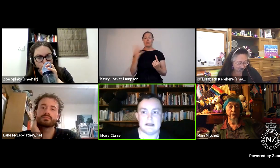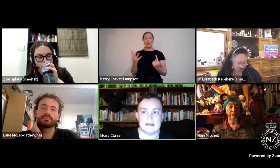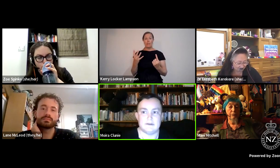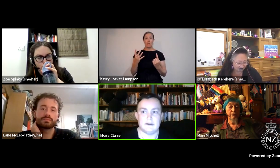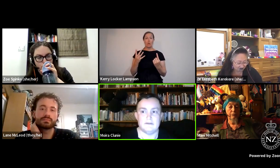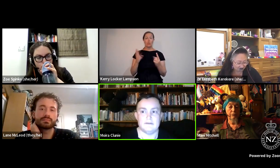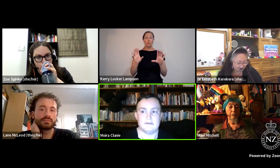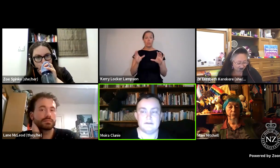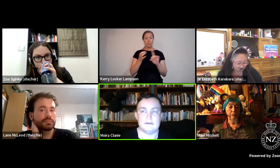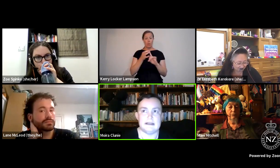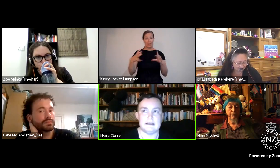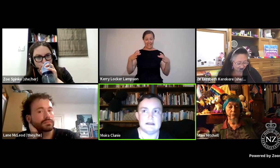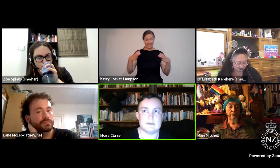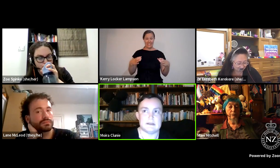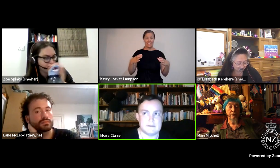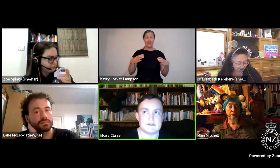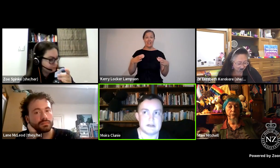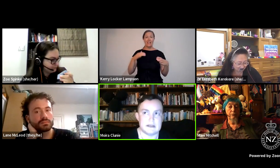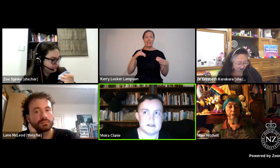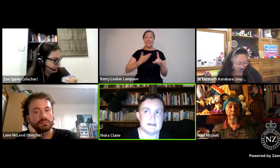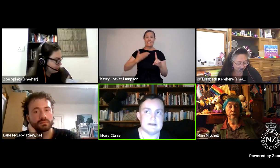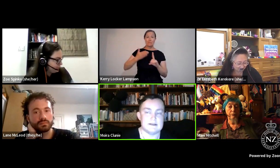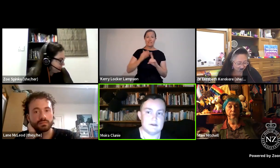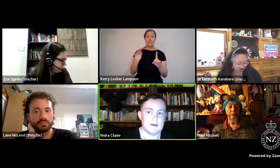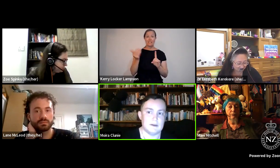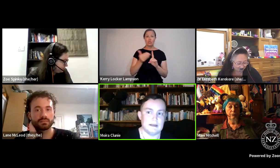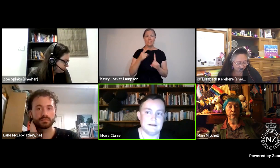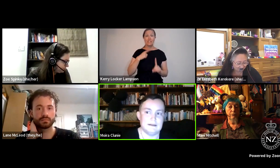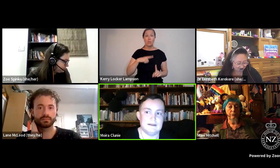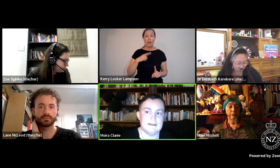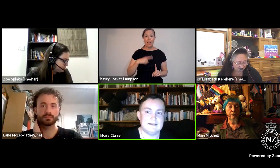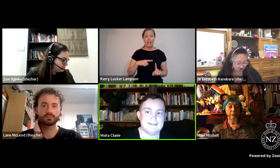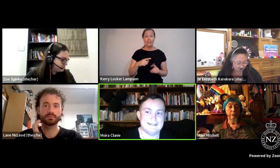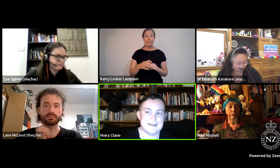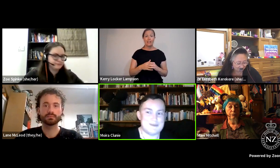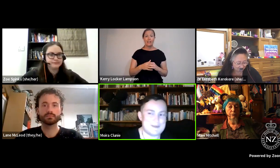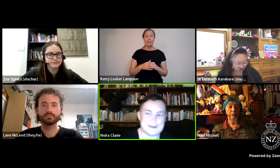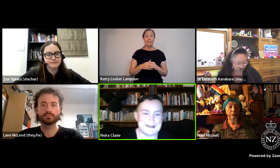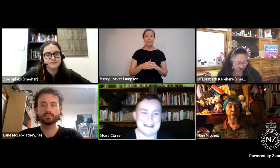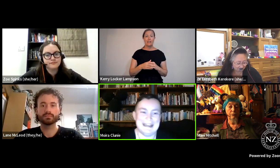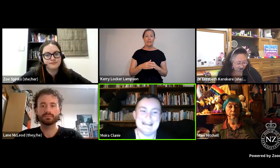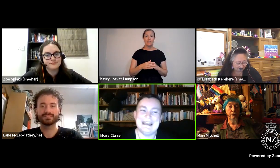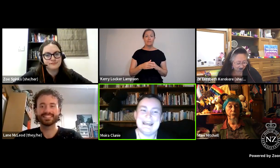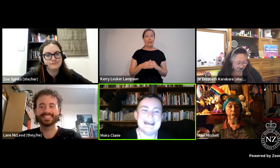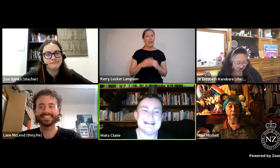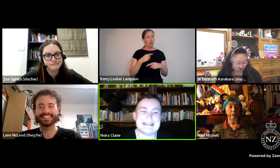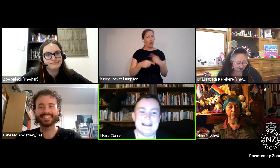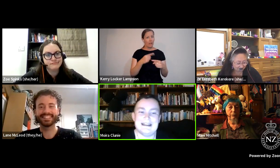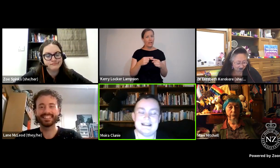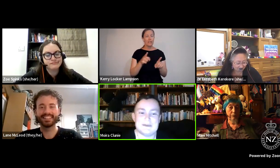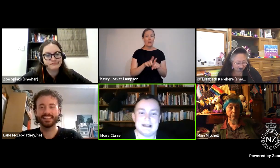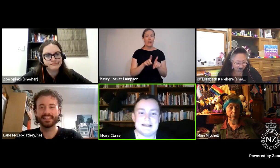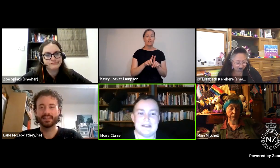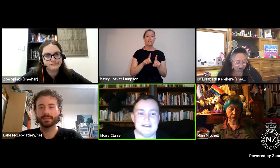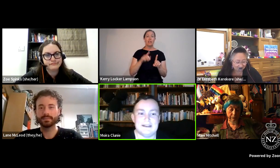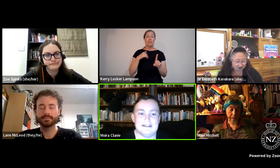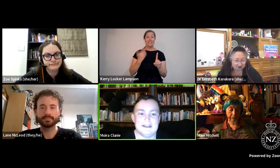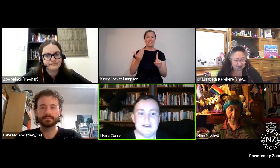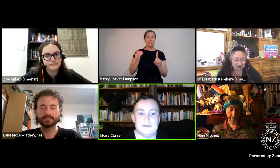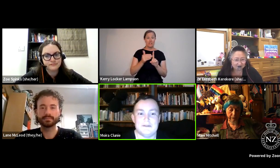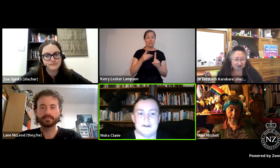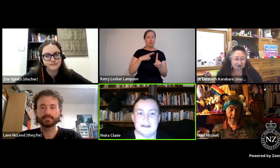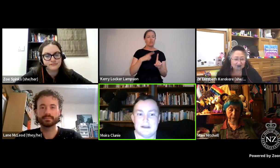being at that level of needing a specific strategy that is ongoing in perpetuity is that, as well as